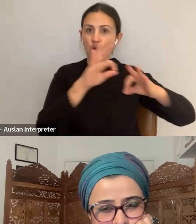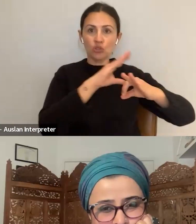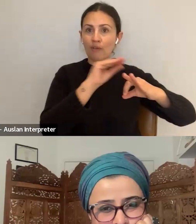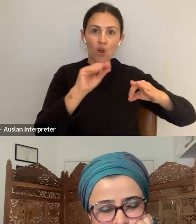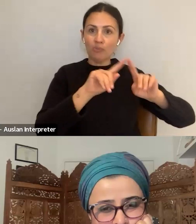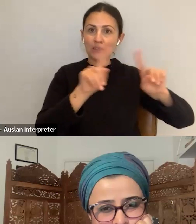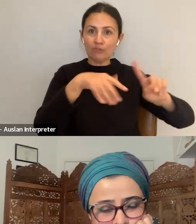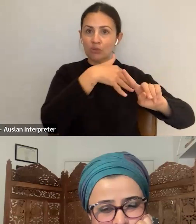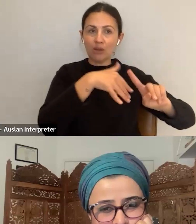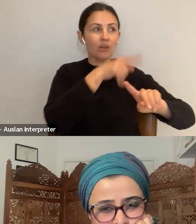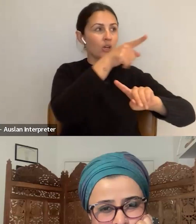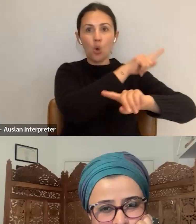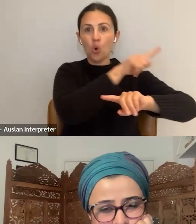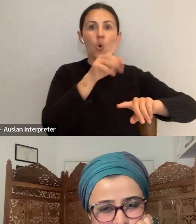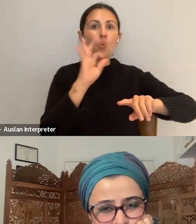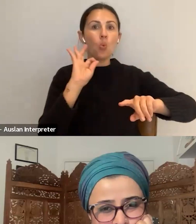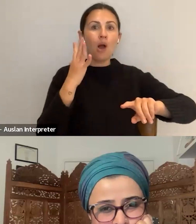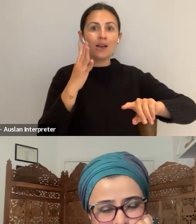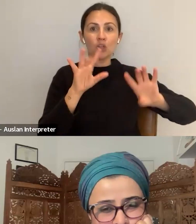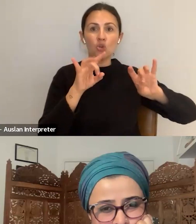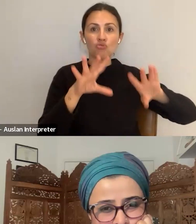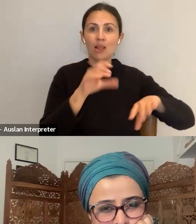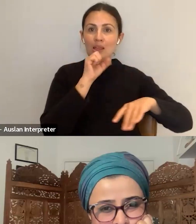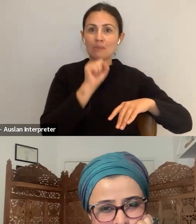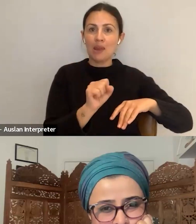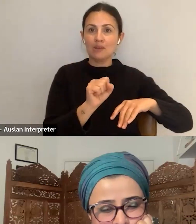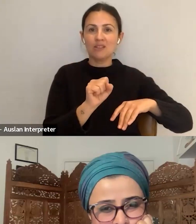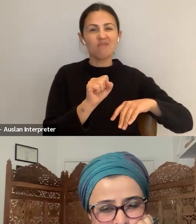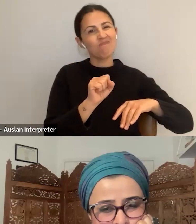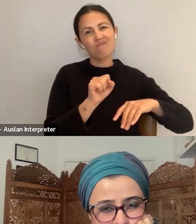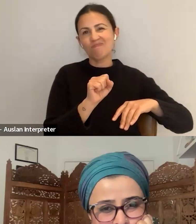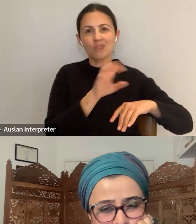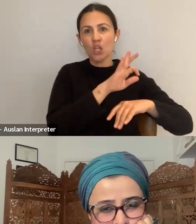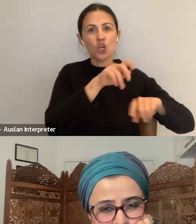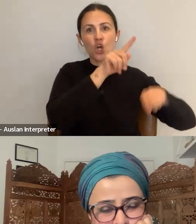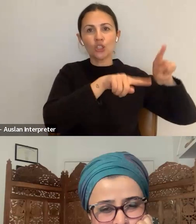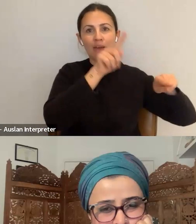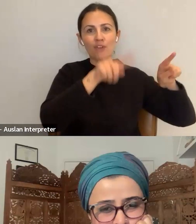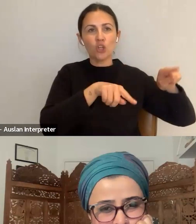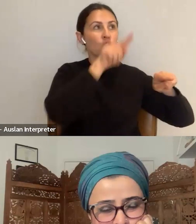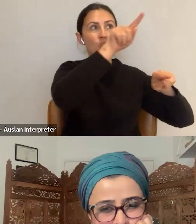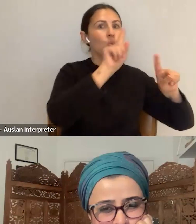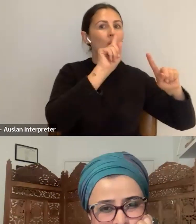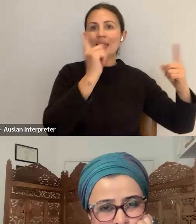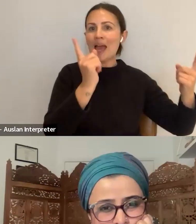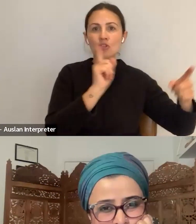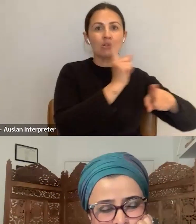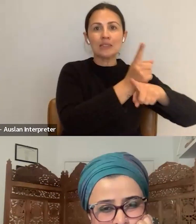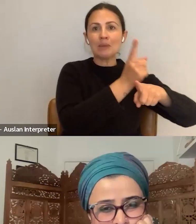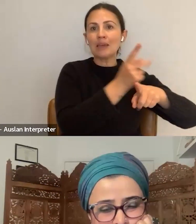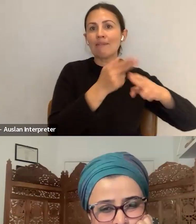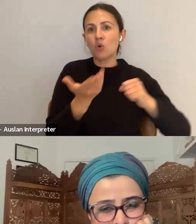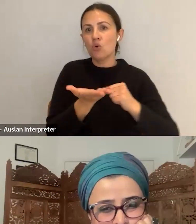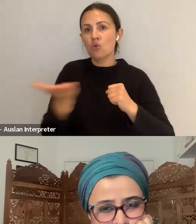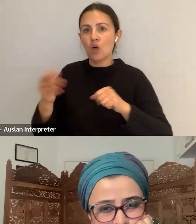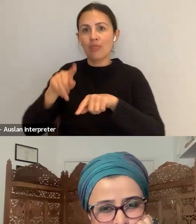it's, if we're really valuing the beauty and brilliance and creativity of diverse communities, that just needs to